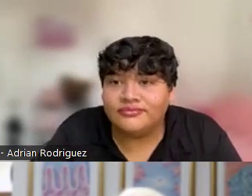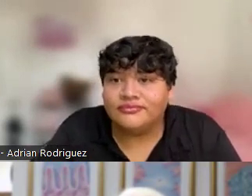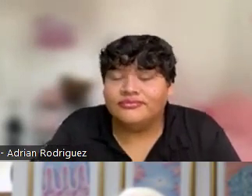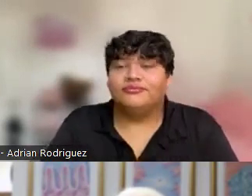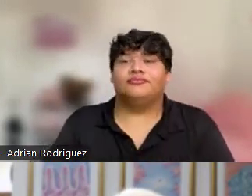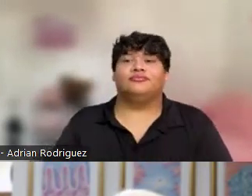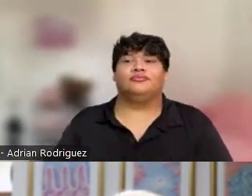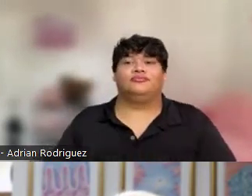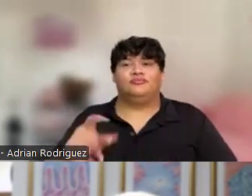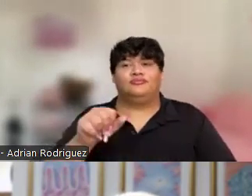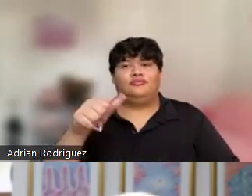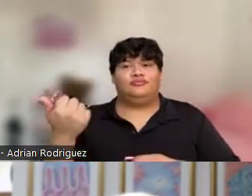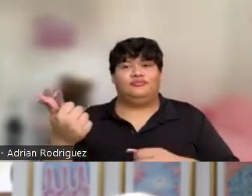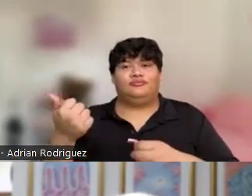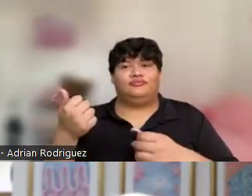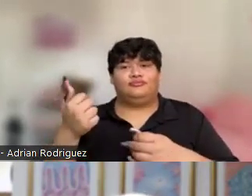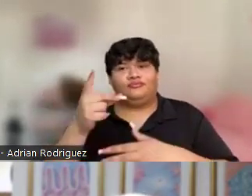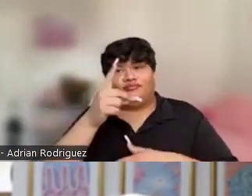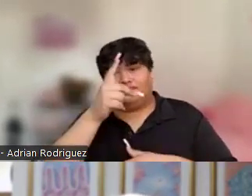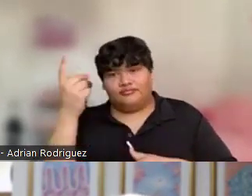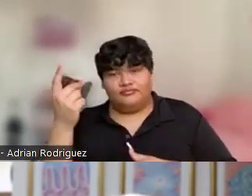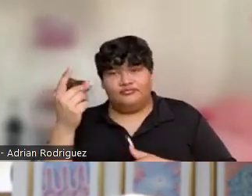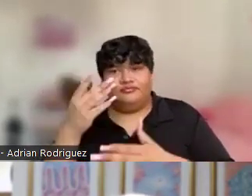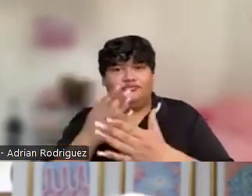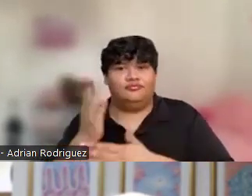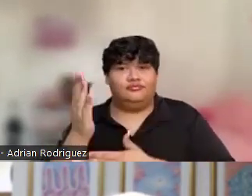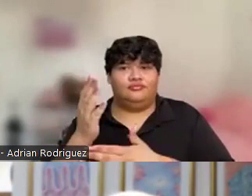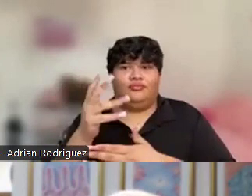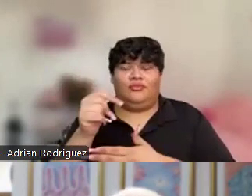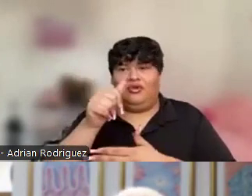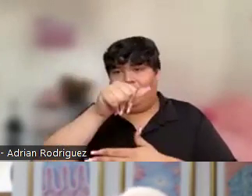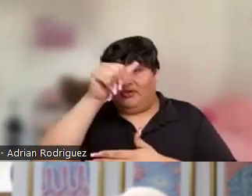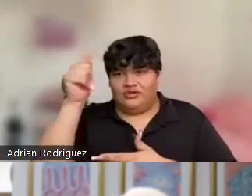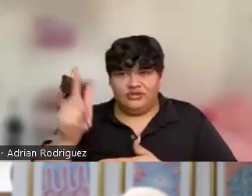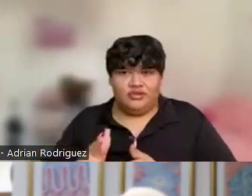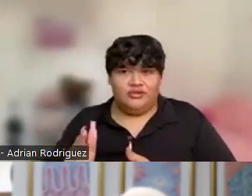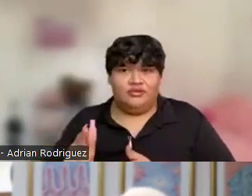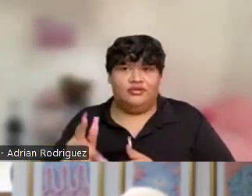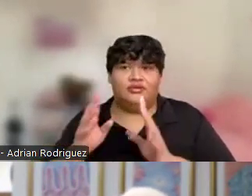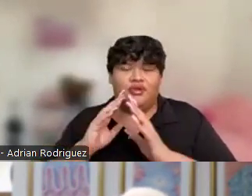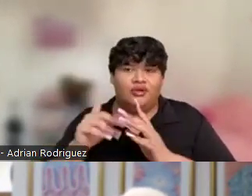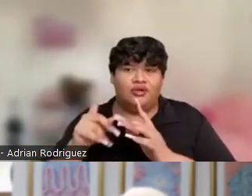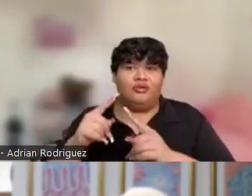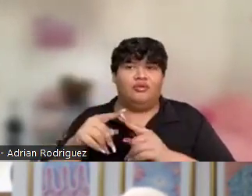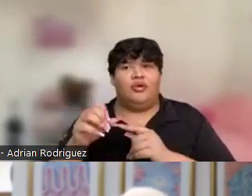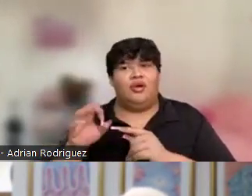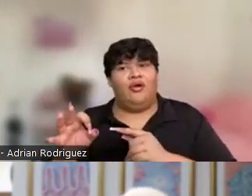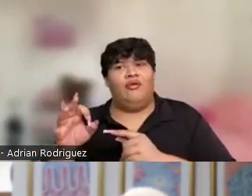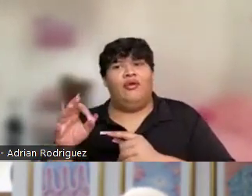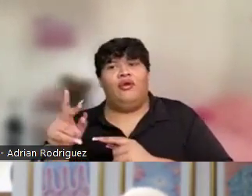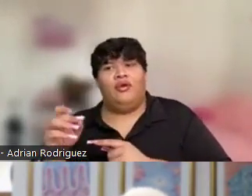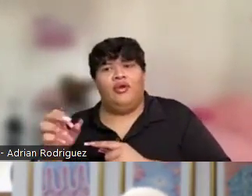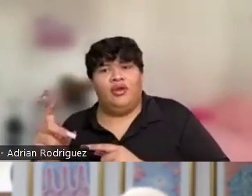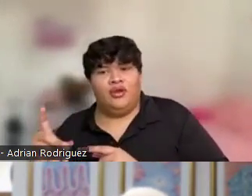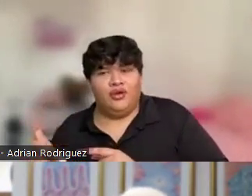many other dementias beyond just Alzheimer's. And we were talking about off record or